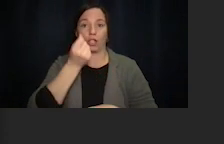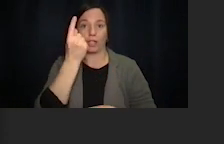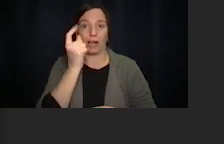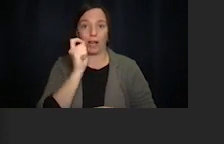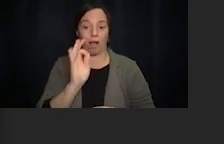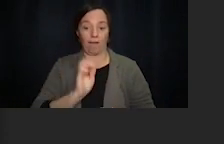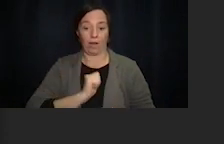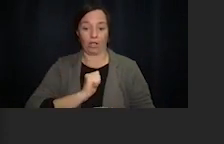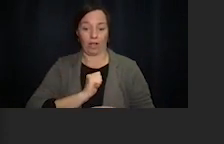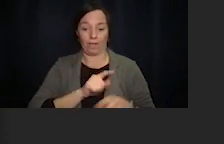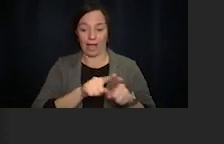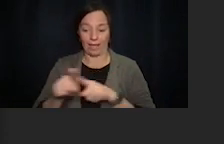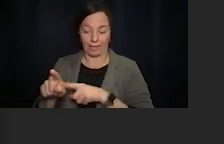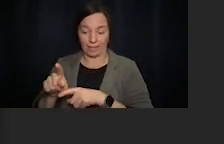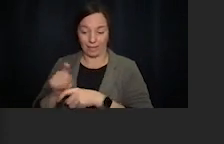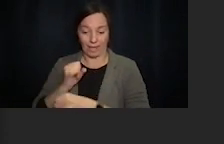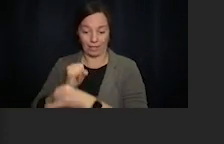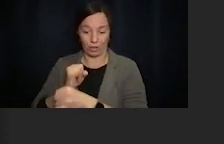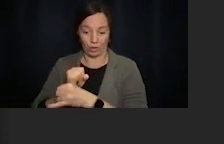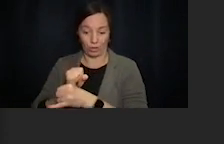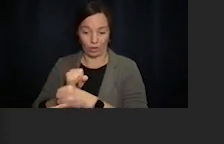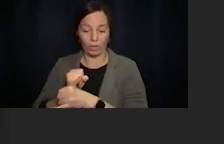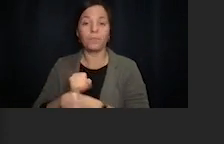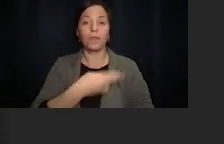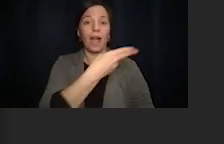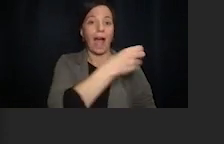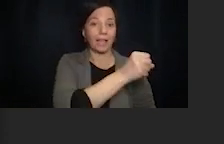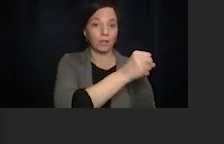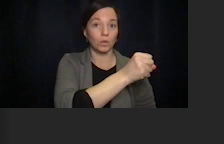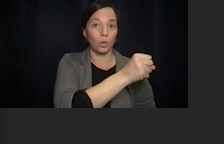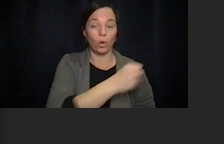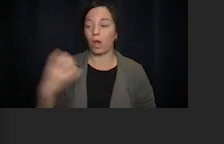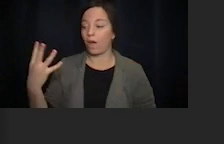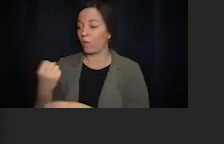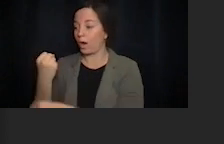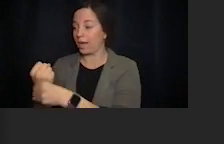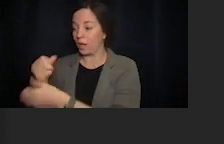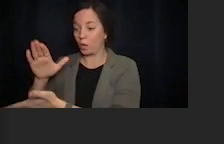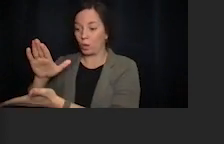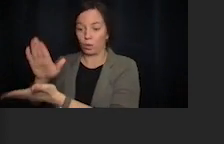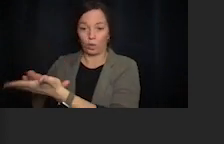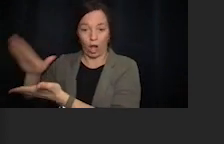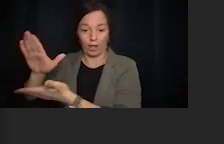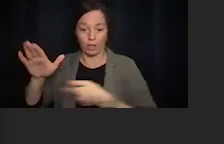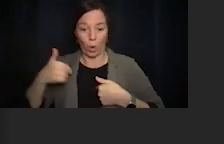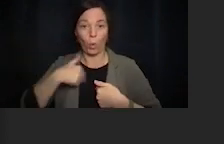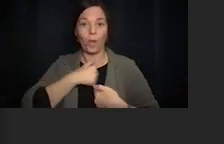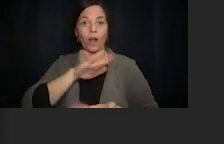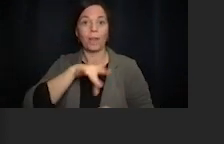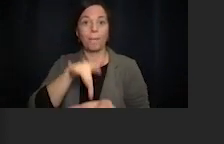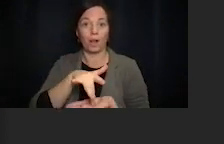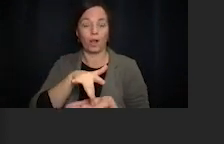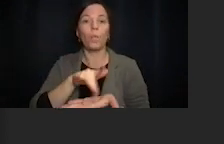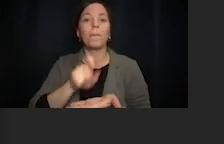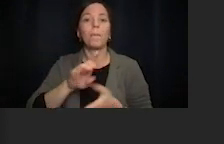as institutions, that we're this step between high school and the 4 year, and it's our job to get them the course requirements they need